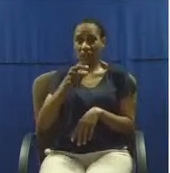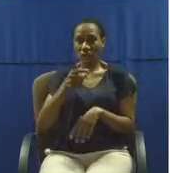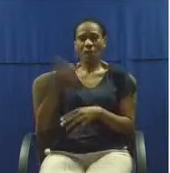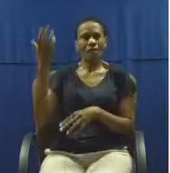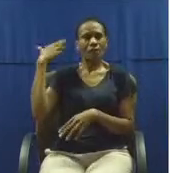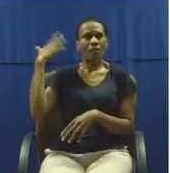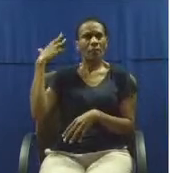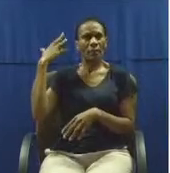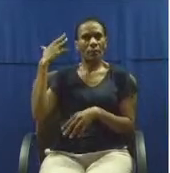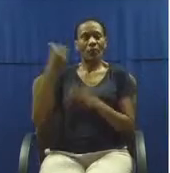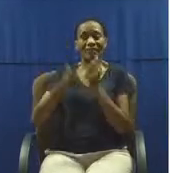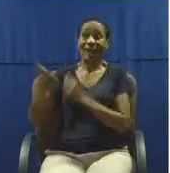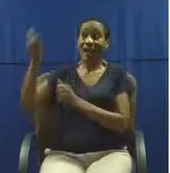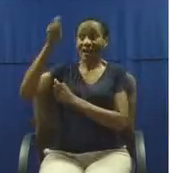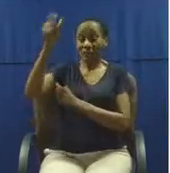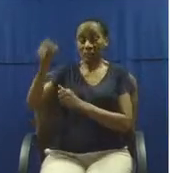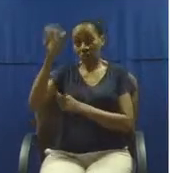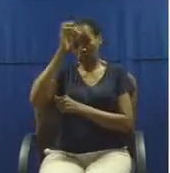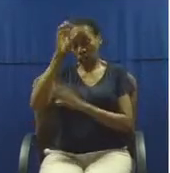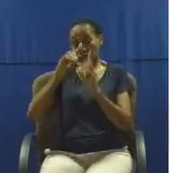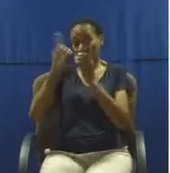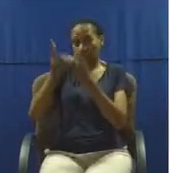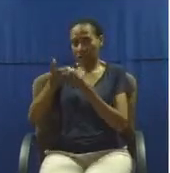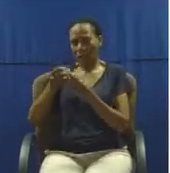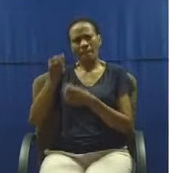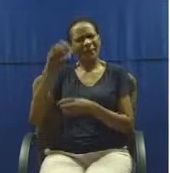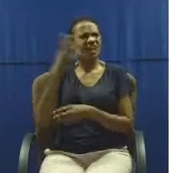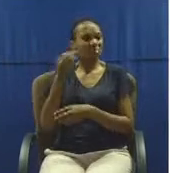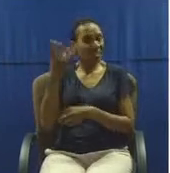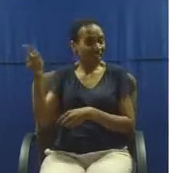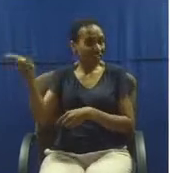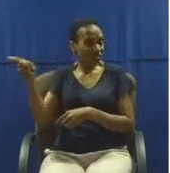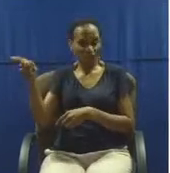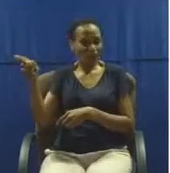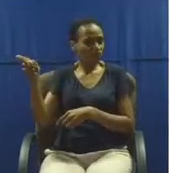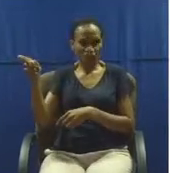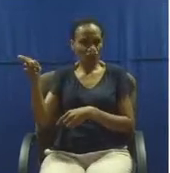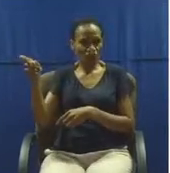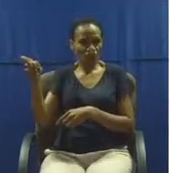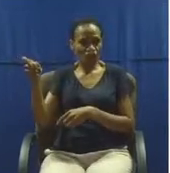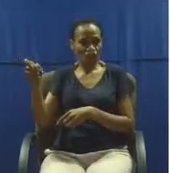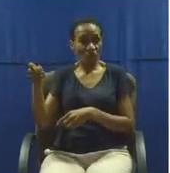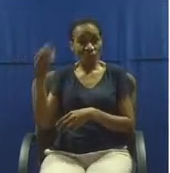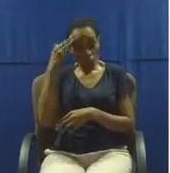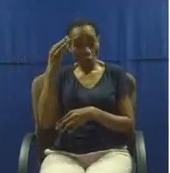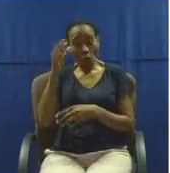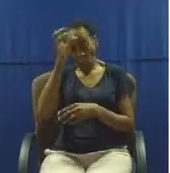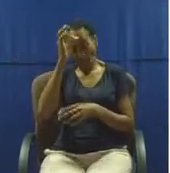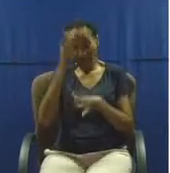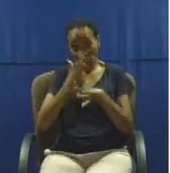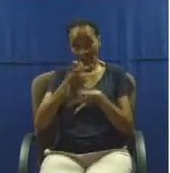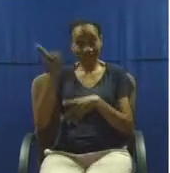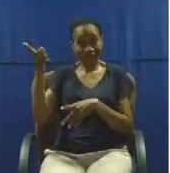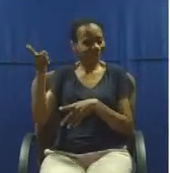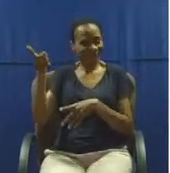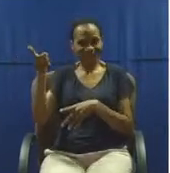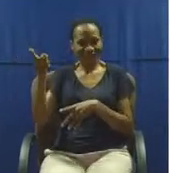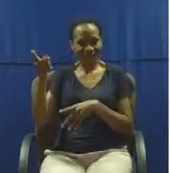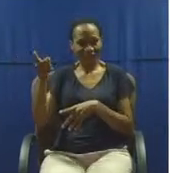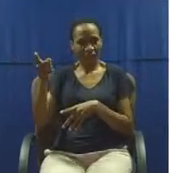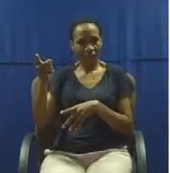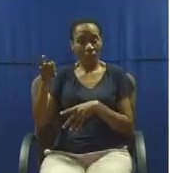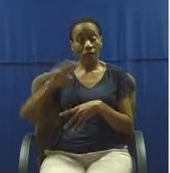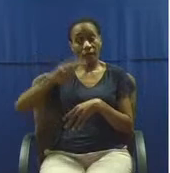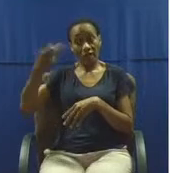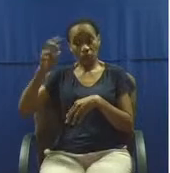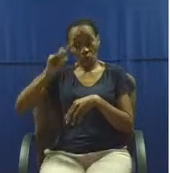former Commissioner of Police, although he had no experience as a police person, and I will come to that too with my